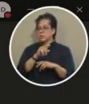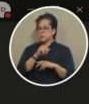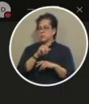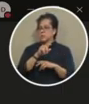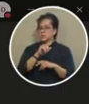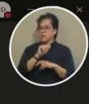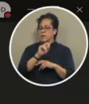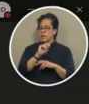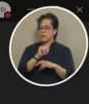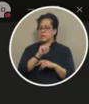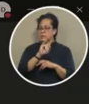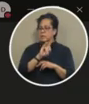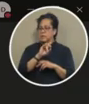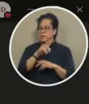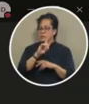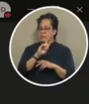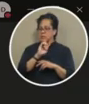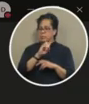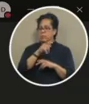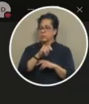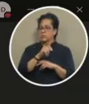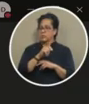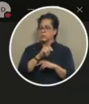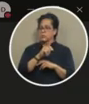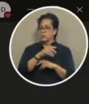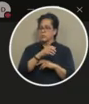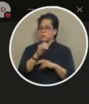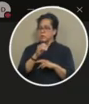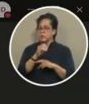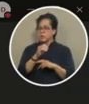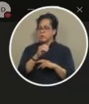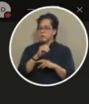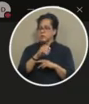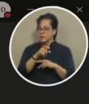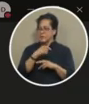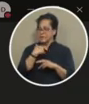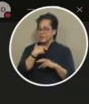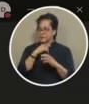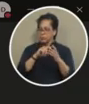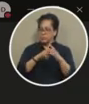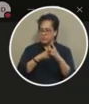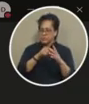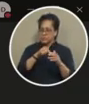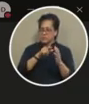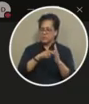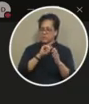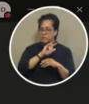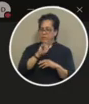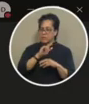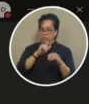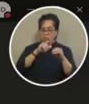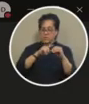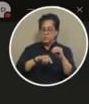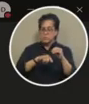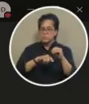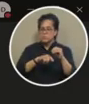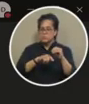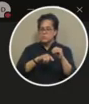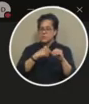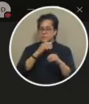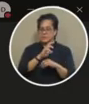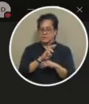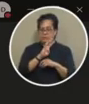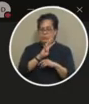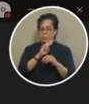Anti-Deportation Squad, did an open records request to see how much the city's making from these flights. So the El Paso airport takes in $64